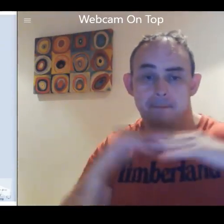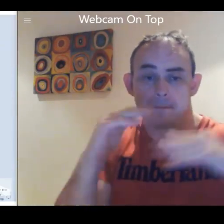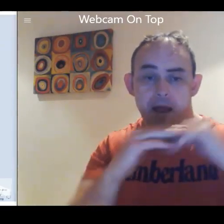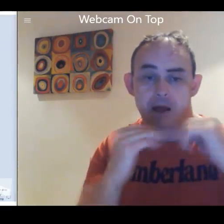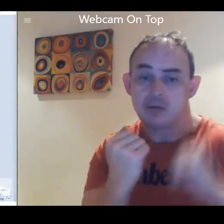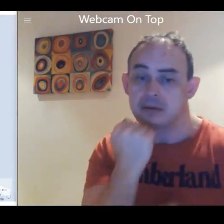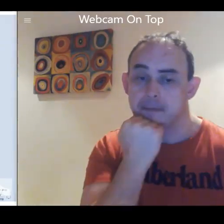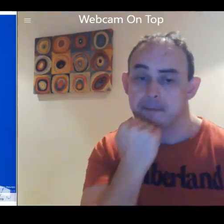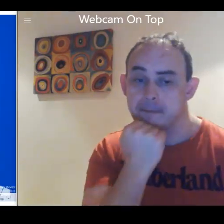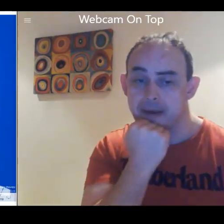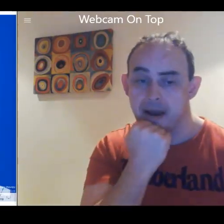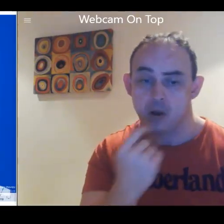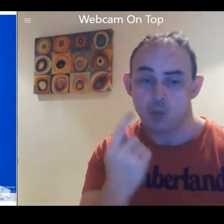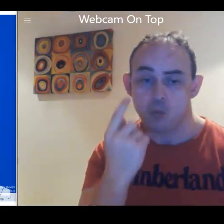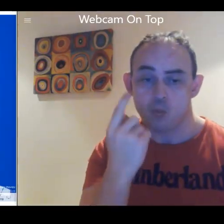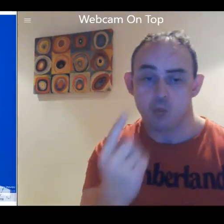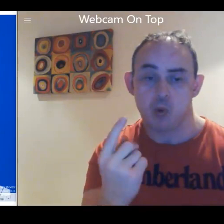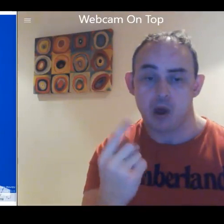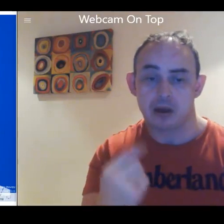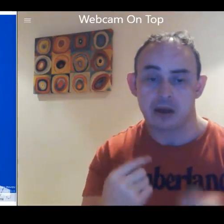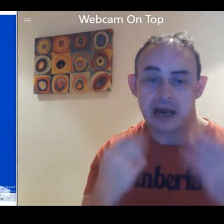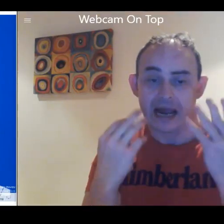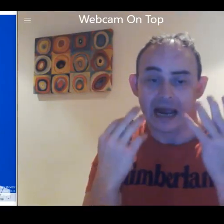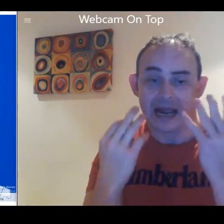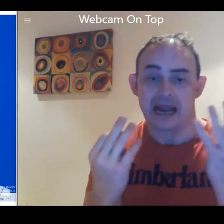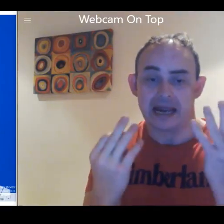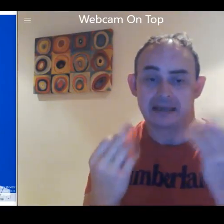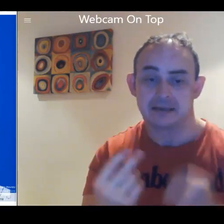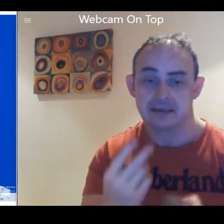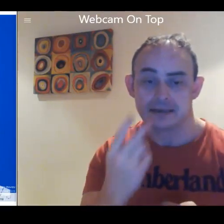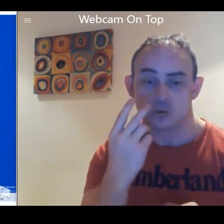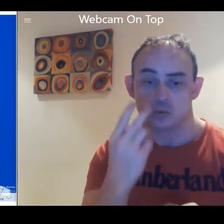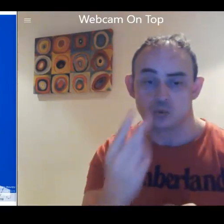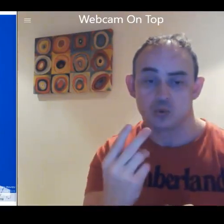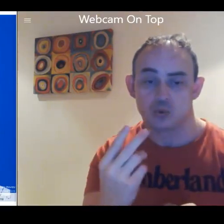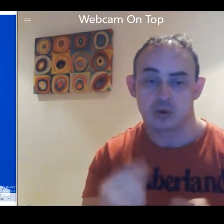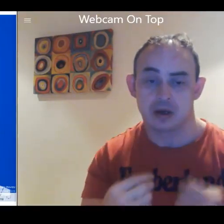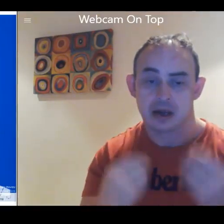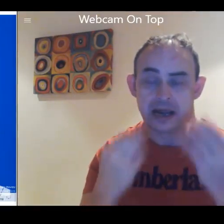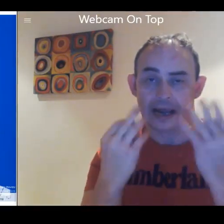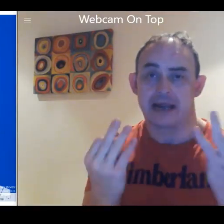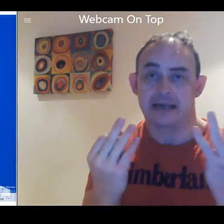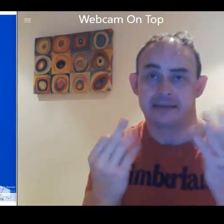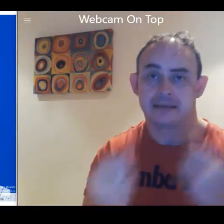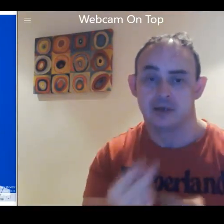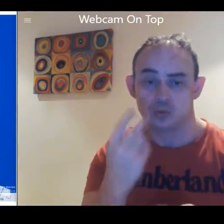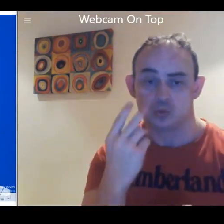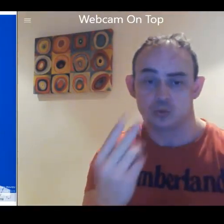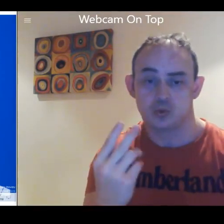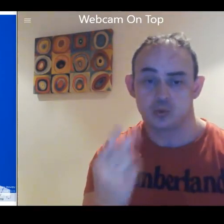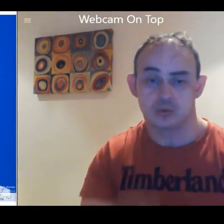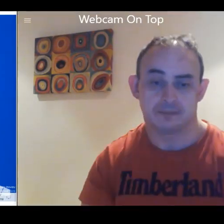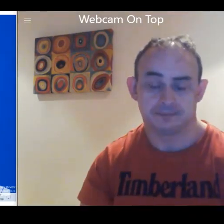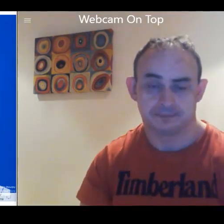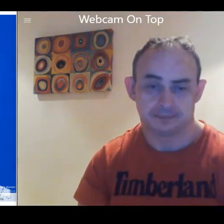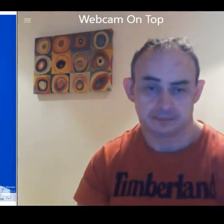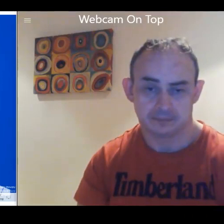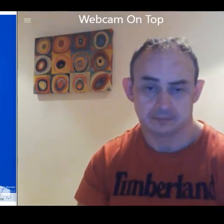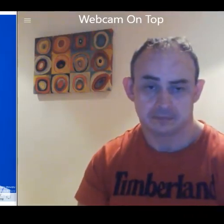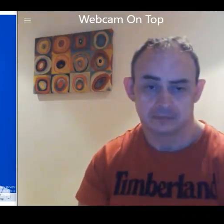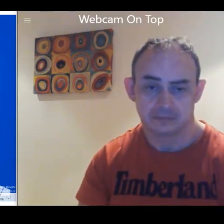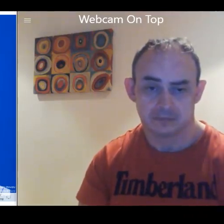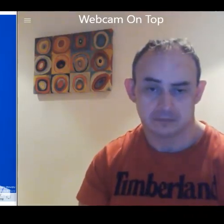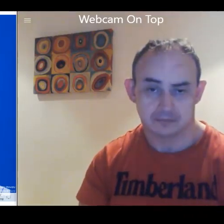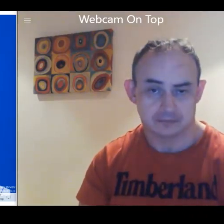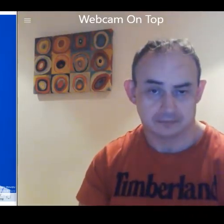and it's very nice. In addition, there's also Fluid Design in Jump List now, so if you right-click on stuff in the taskbar here, I might need to turn to dark mode